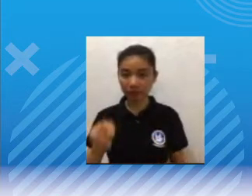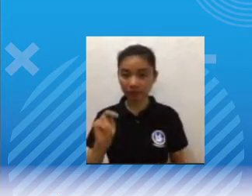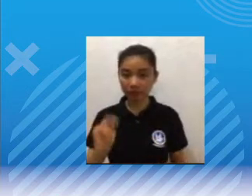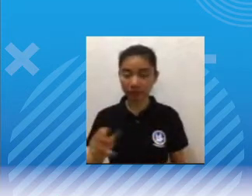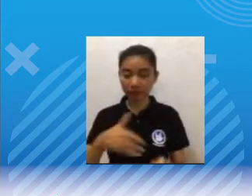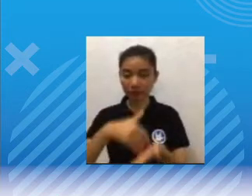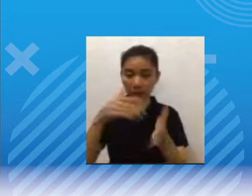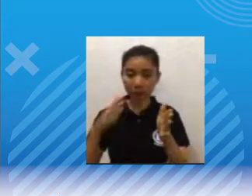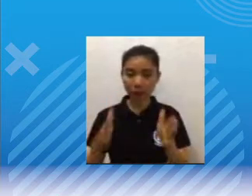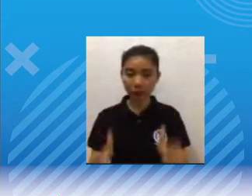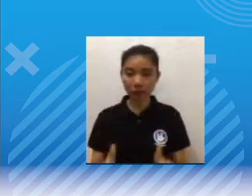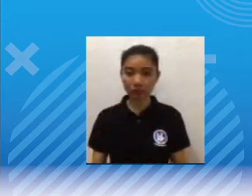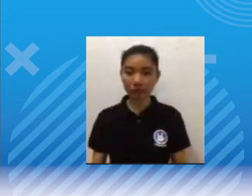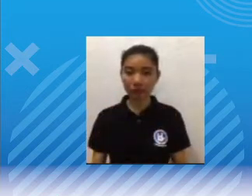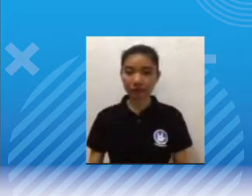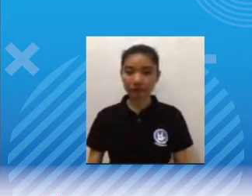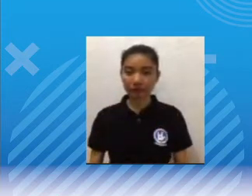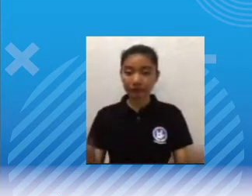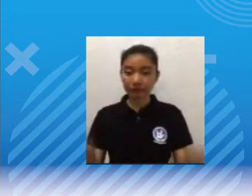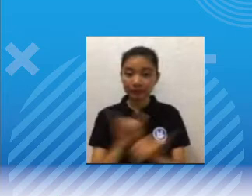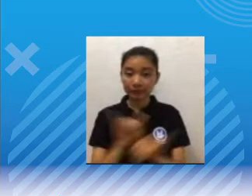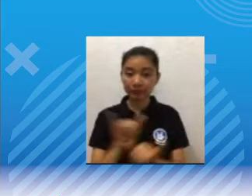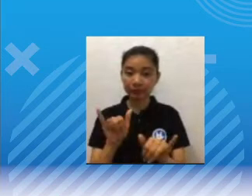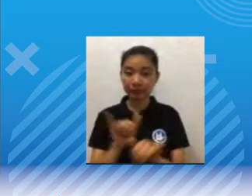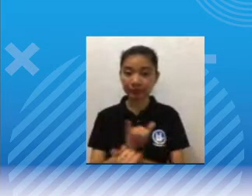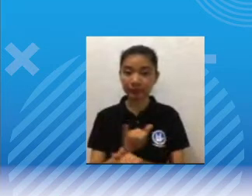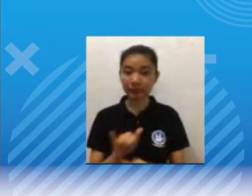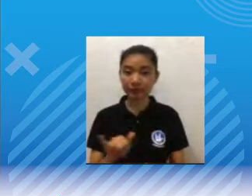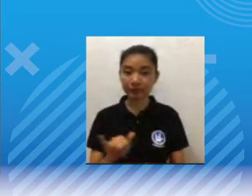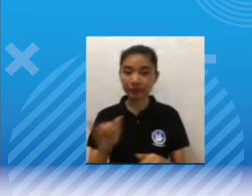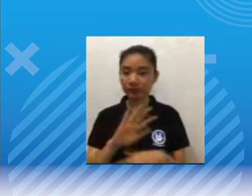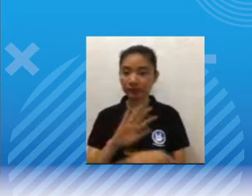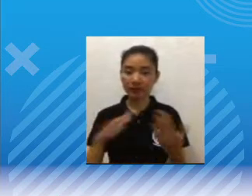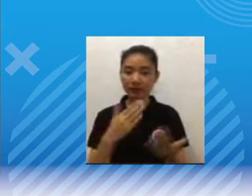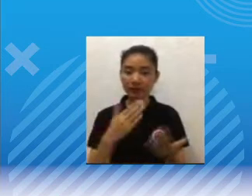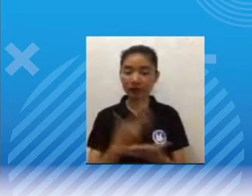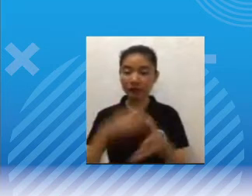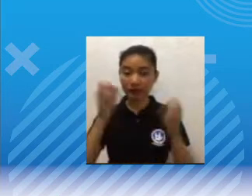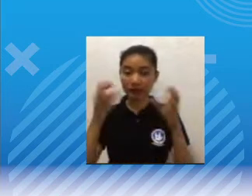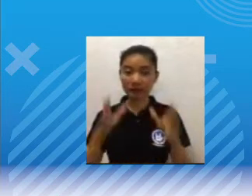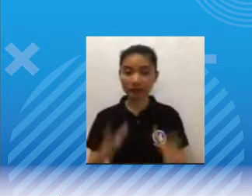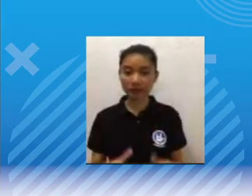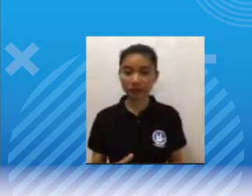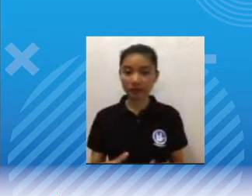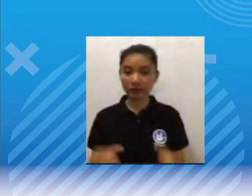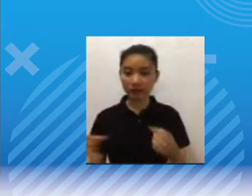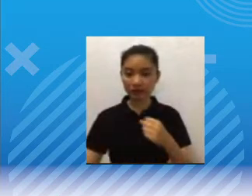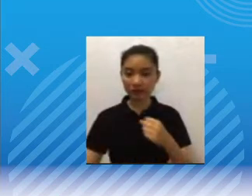at ganun din ang mga teachers natin para masuportahan nila ang ating mga estudyante.